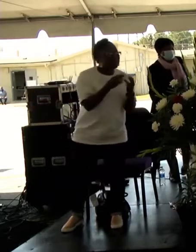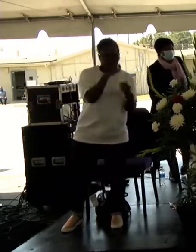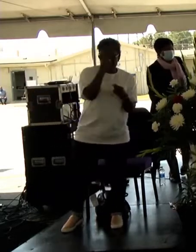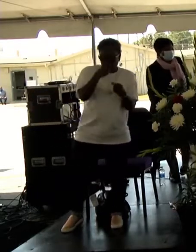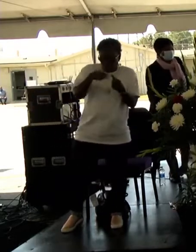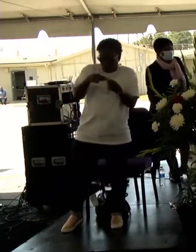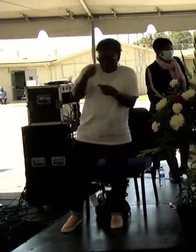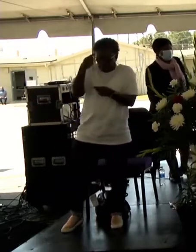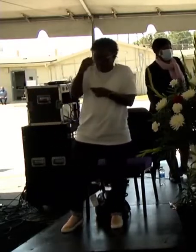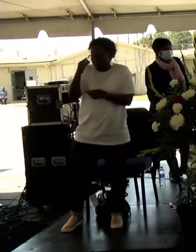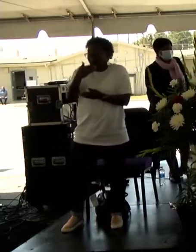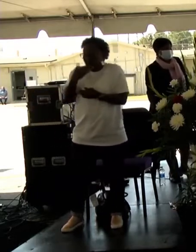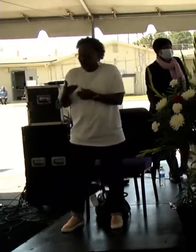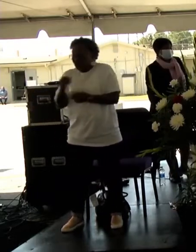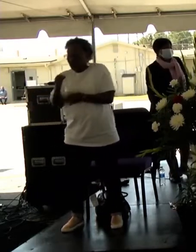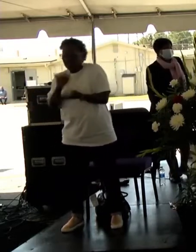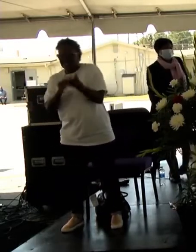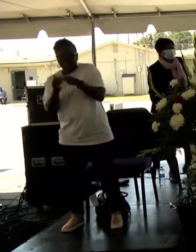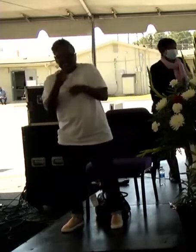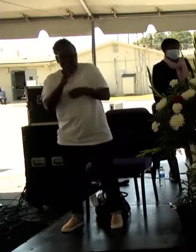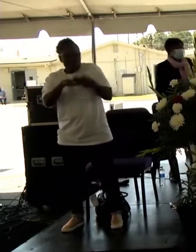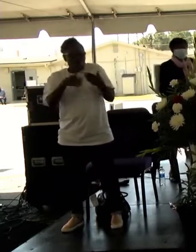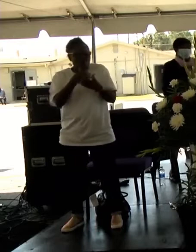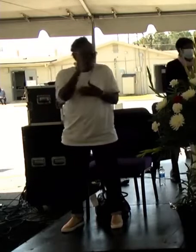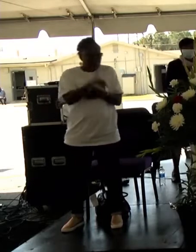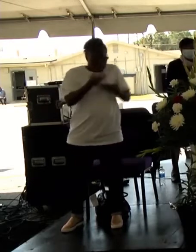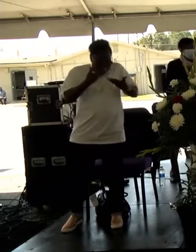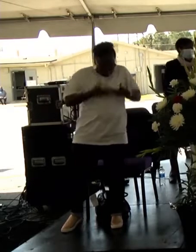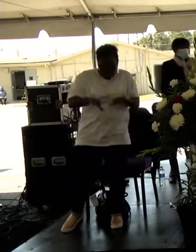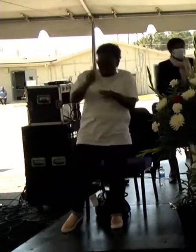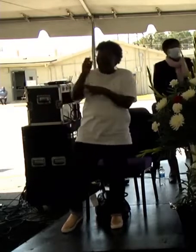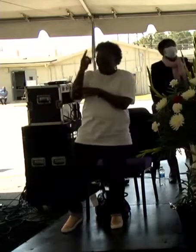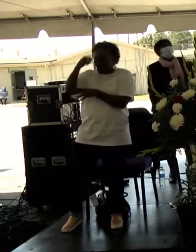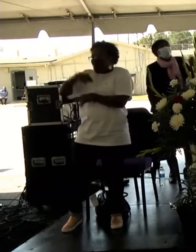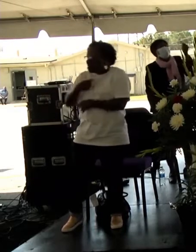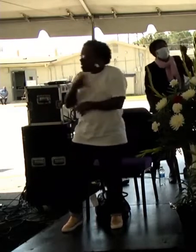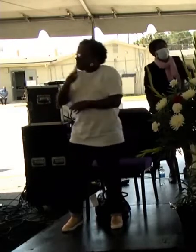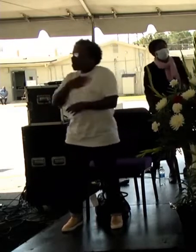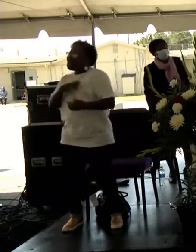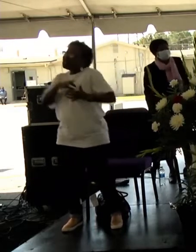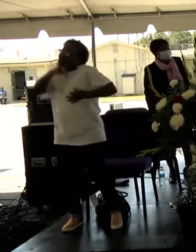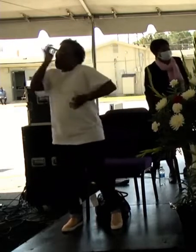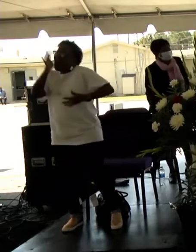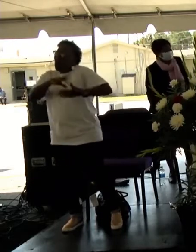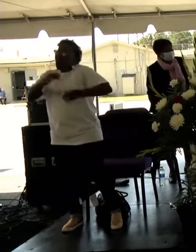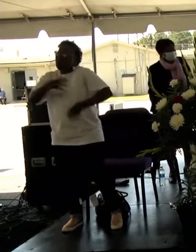because when I think of the goodness of Jesus and all that he's done for me, my soul cries out.